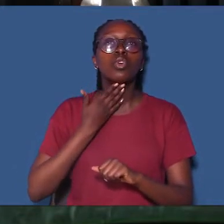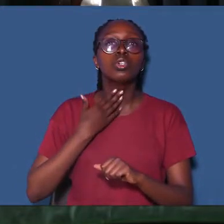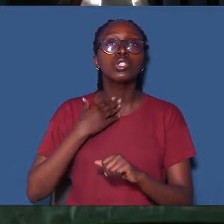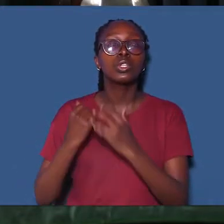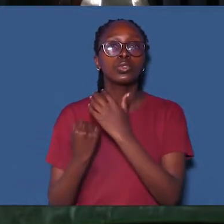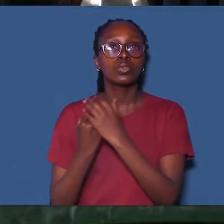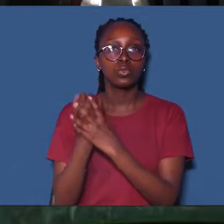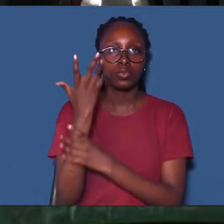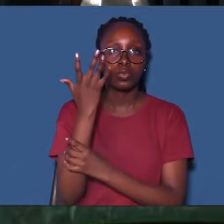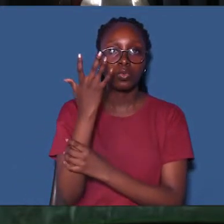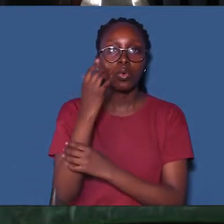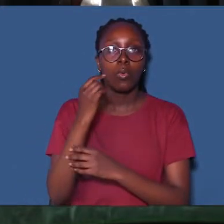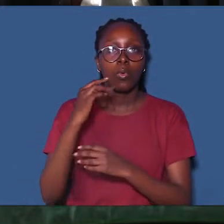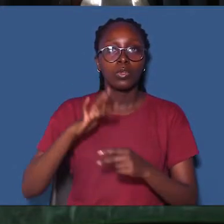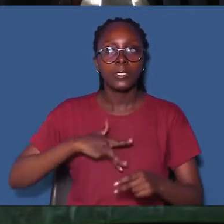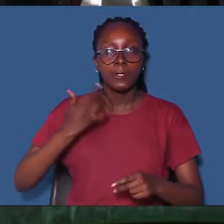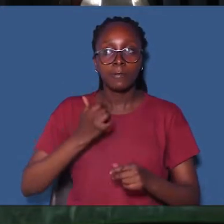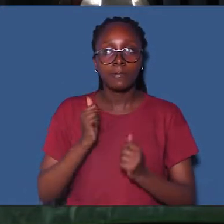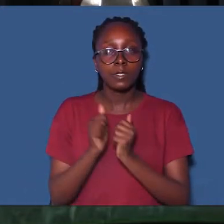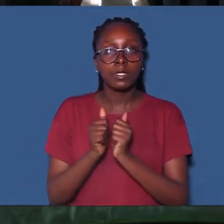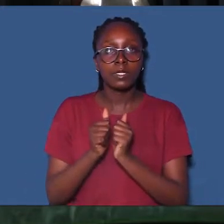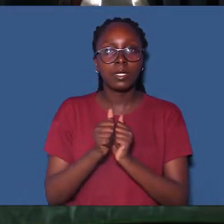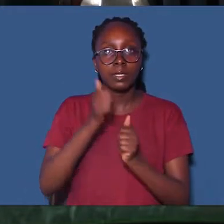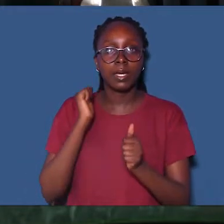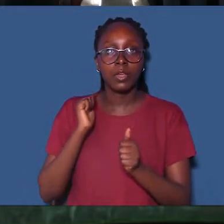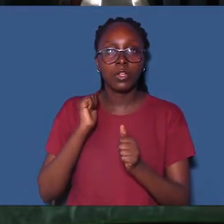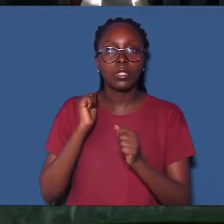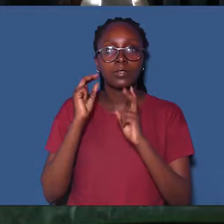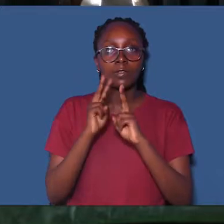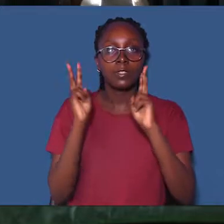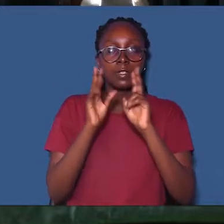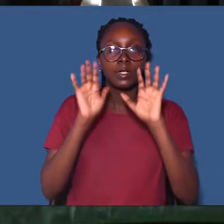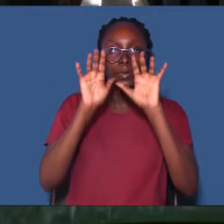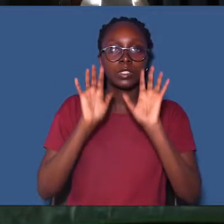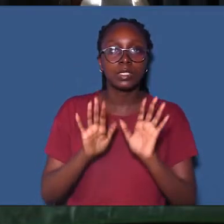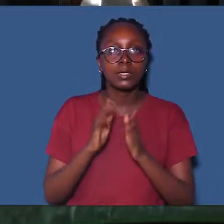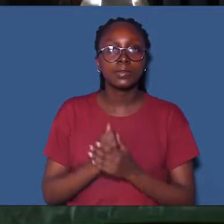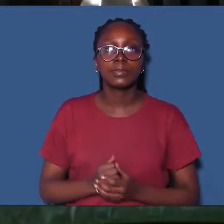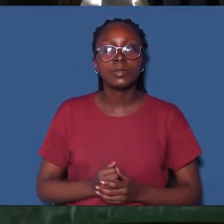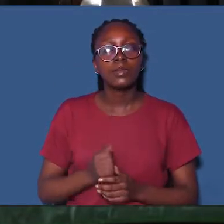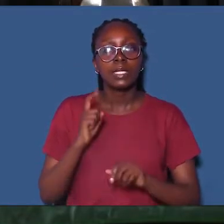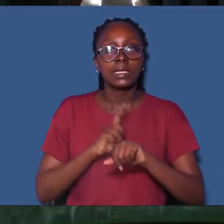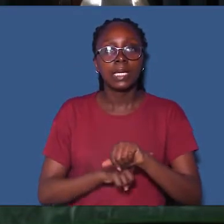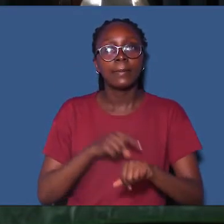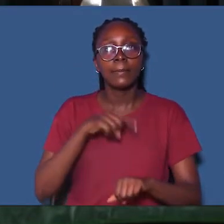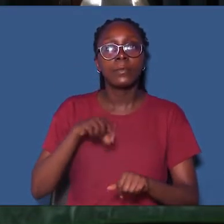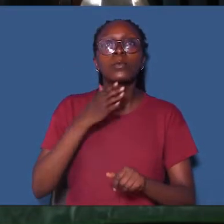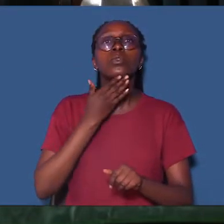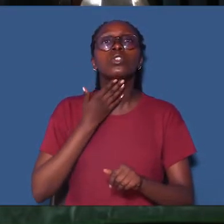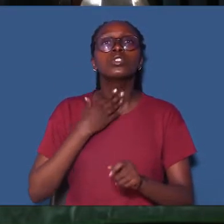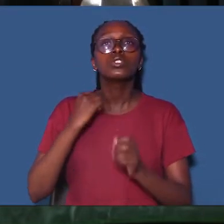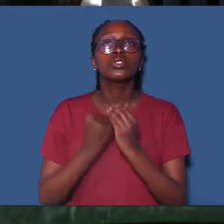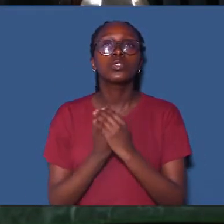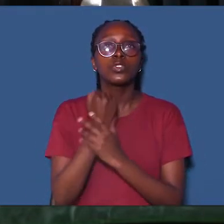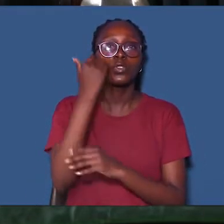self-denial is of pertinent importance. And so to grow in the Holy Spirit, we